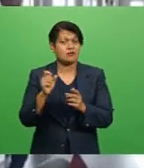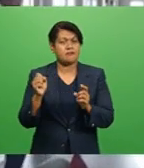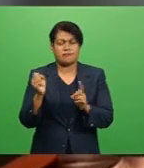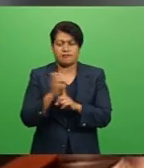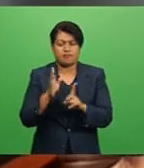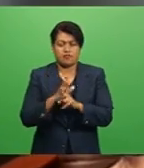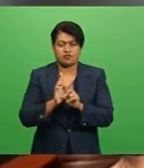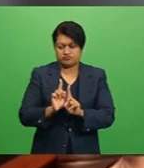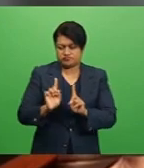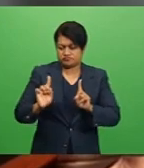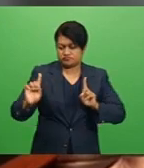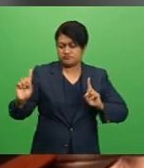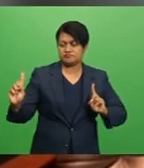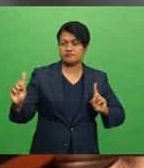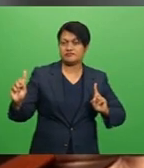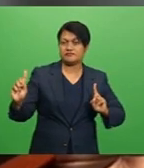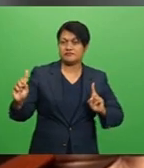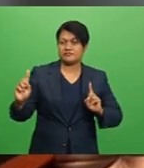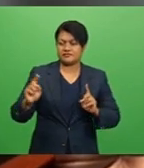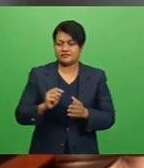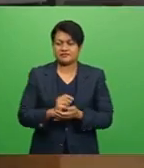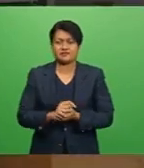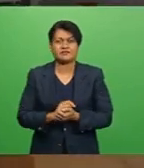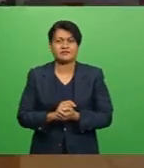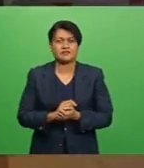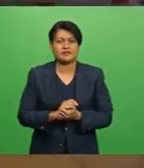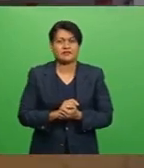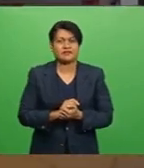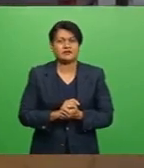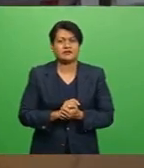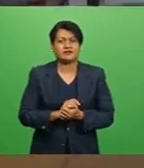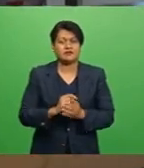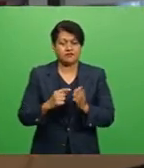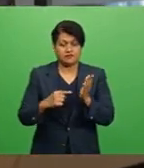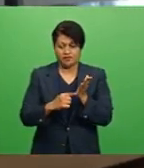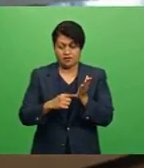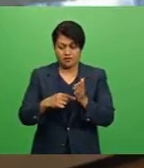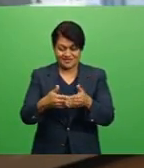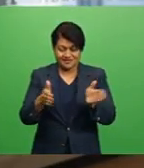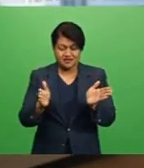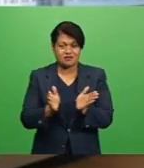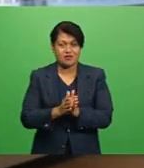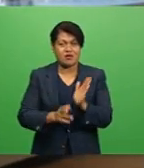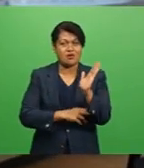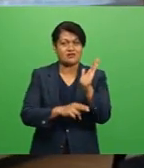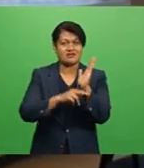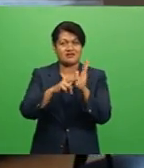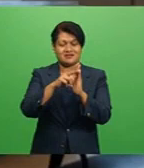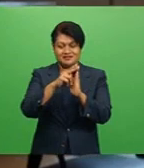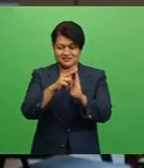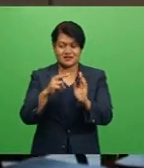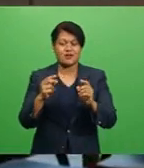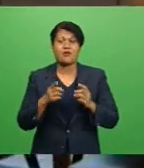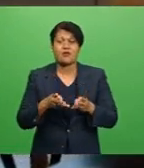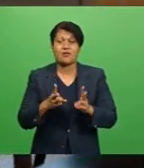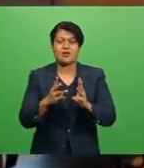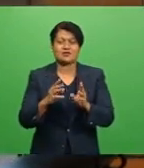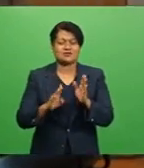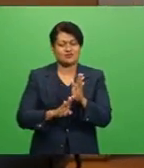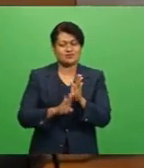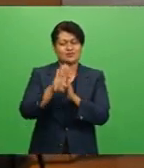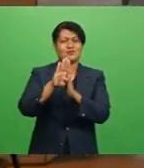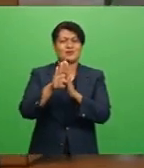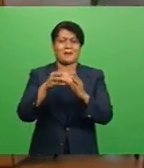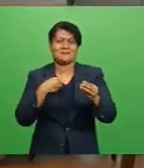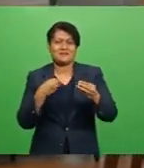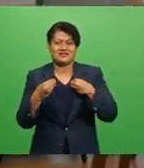the IHG Wave Clean promise. For Tanoa Hotel, this is a way of boosting business after what has been a